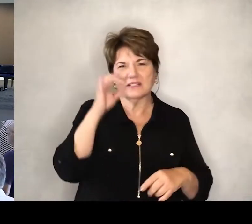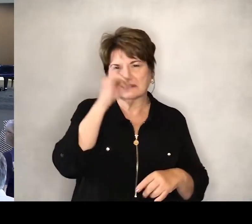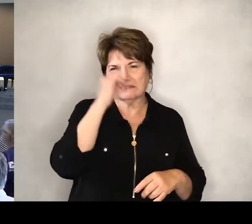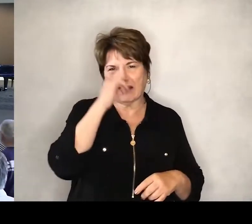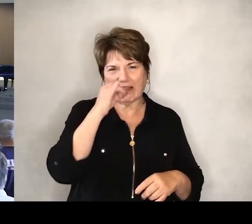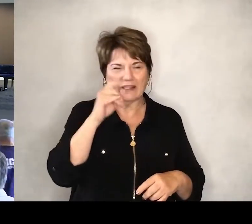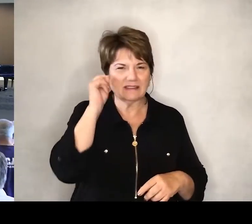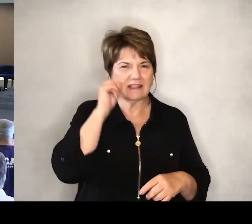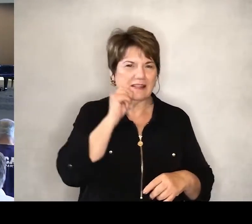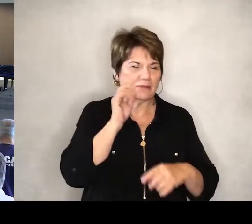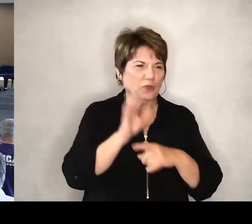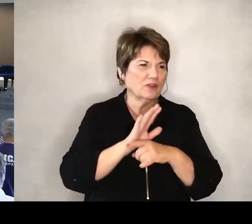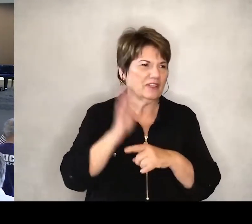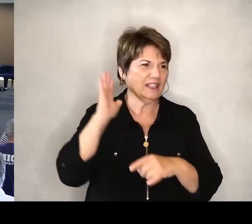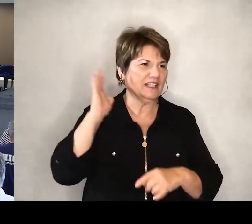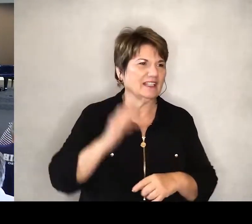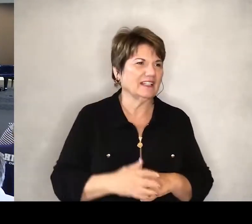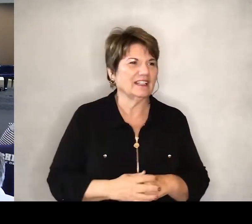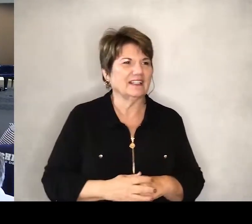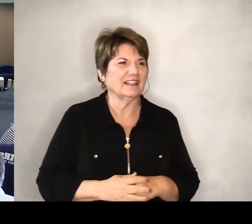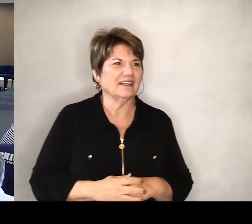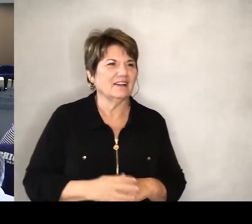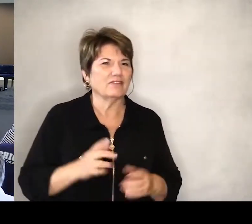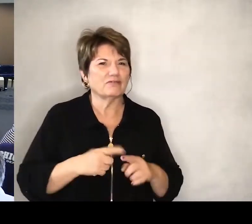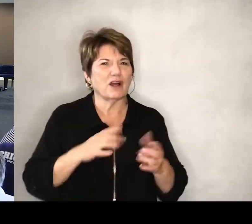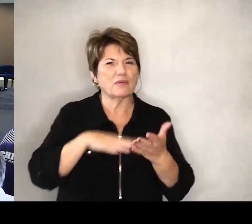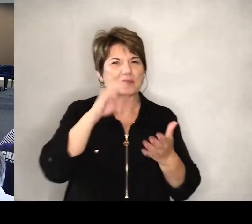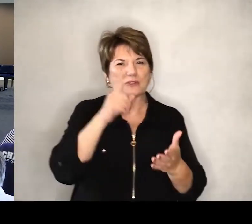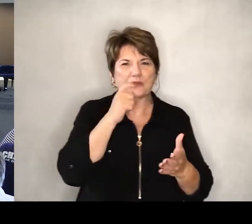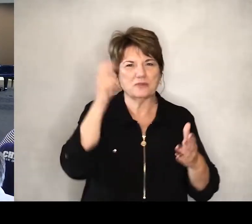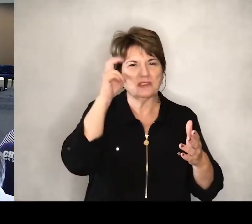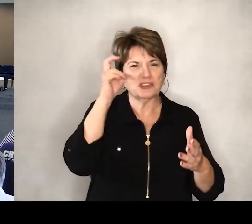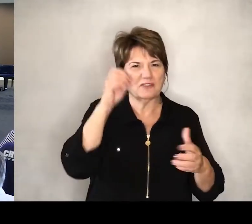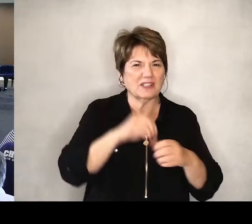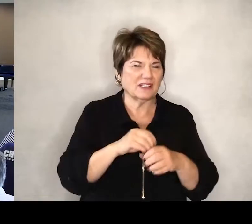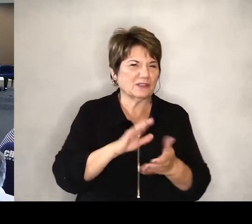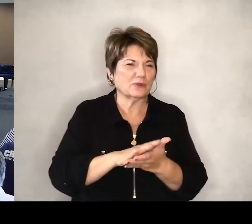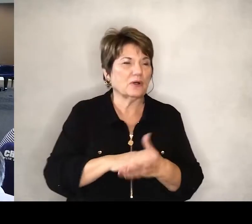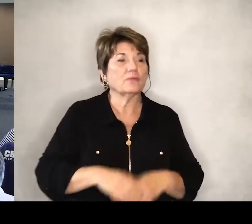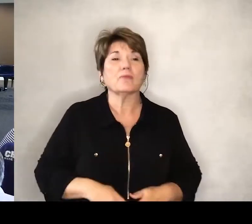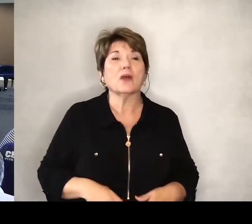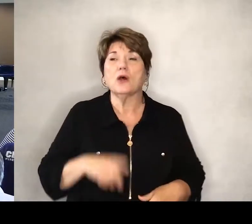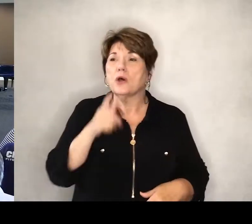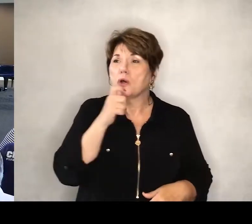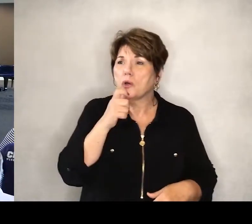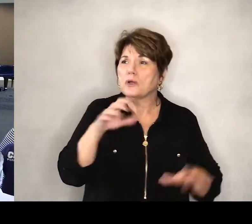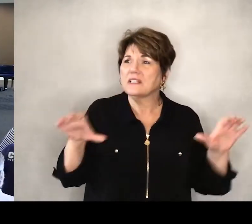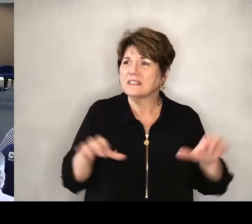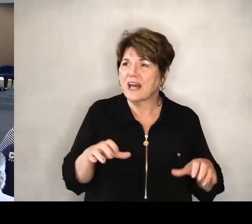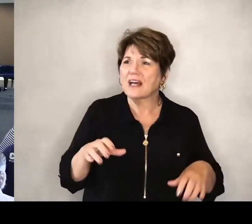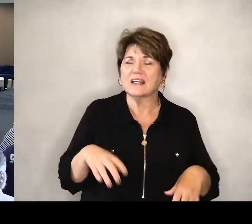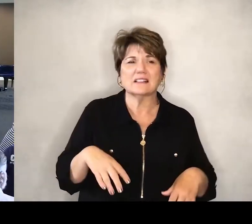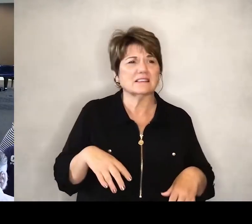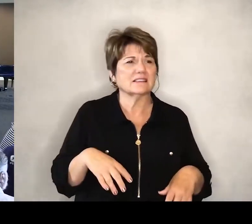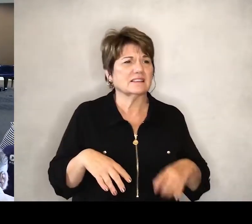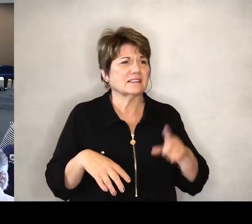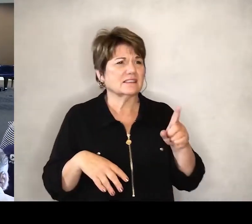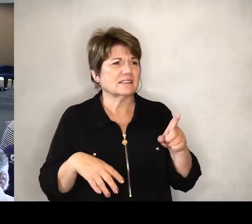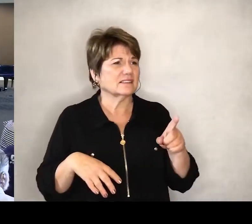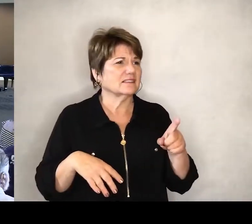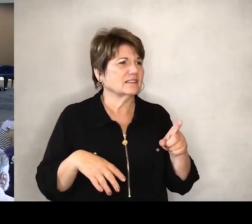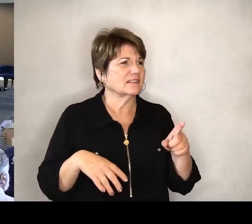laughing at that particular moment. All right. In time. One more? Who does the men's Bible study on Wednesday mornings?